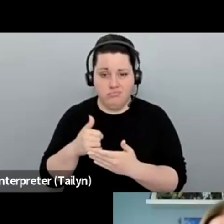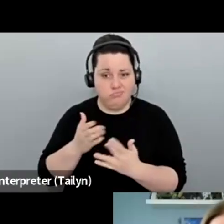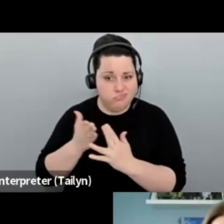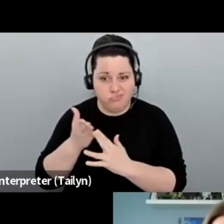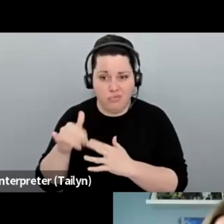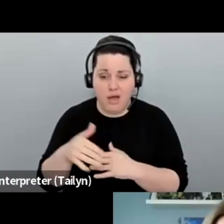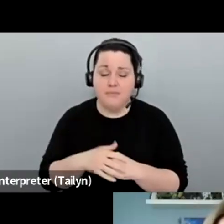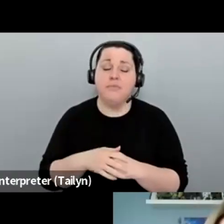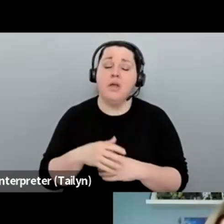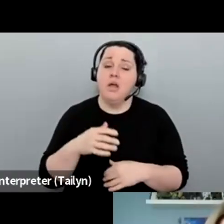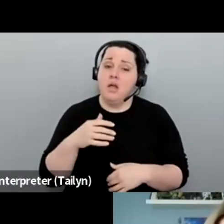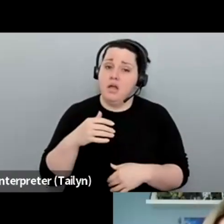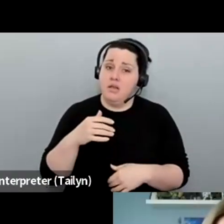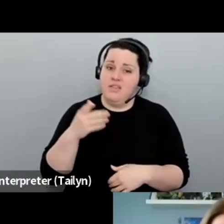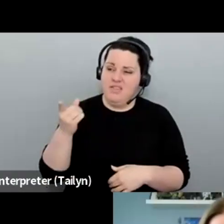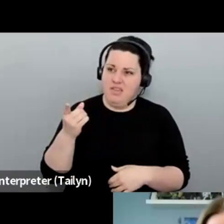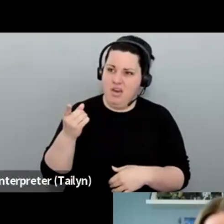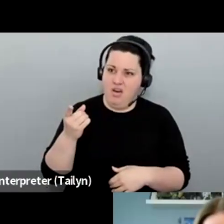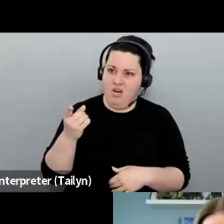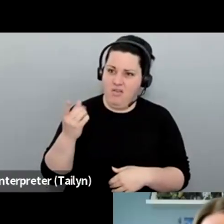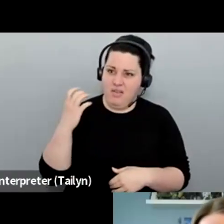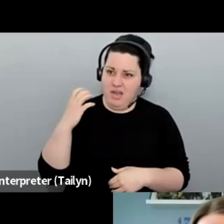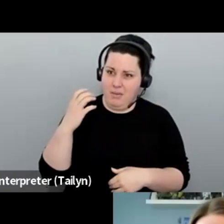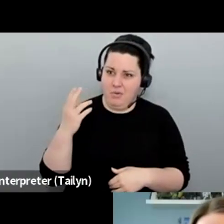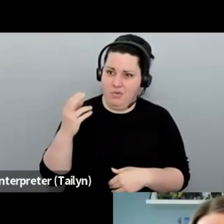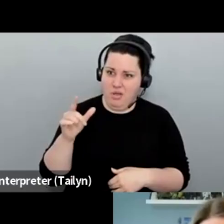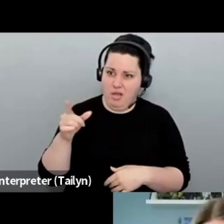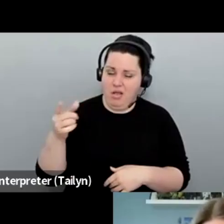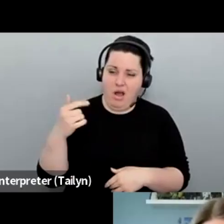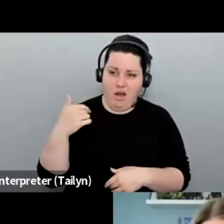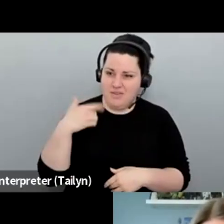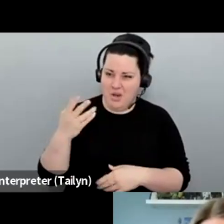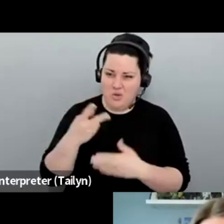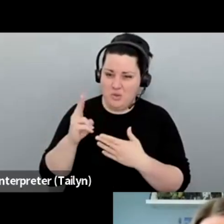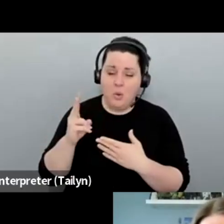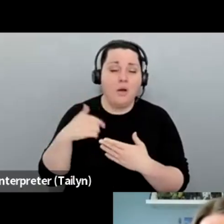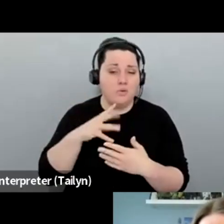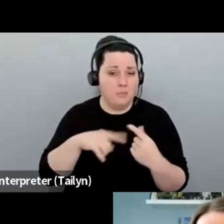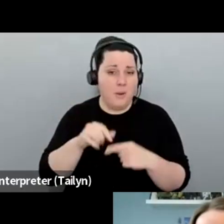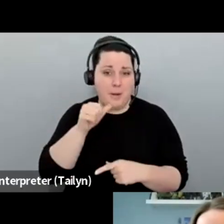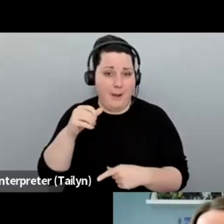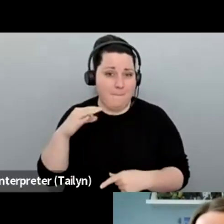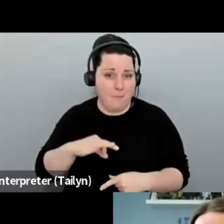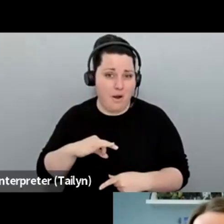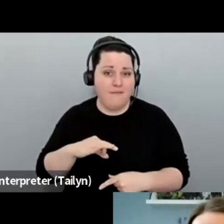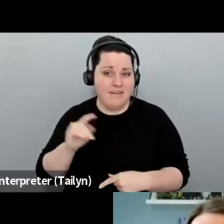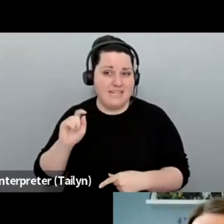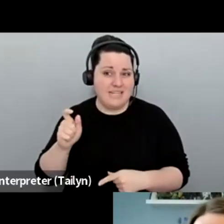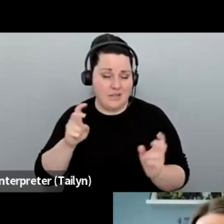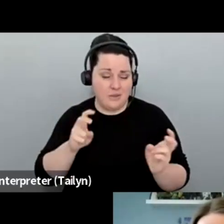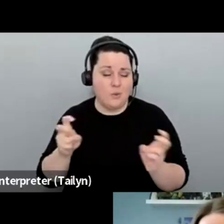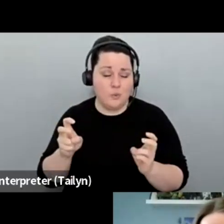I'll say I was up on the Hill last week, 2 weeks ago, talking about some nonprofit tax